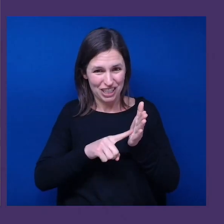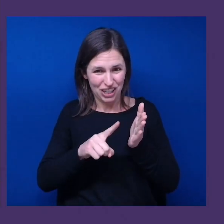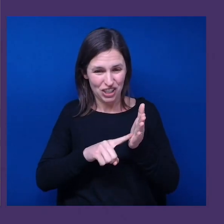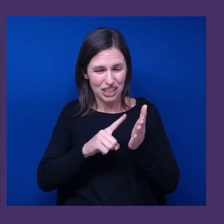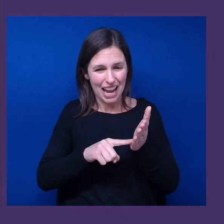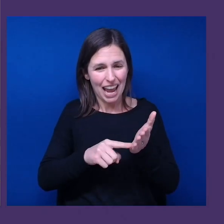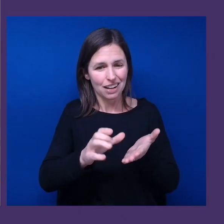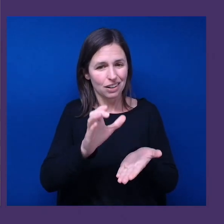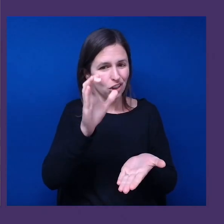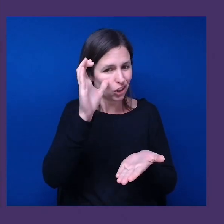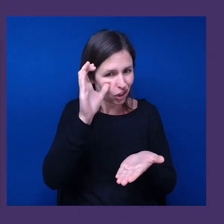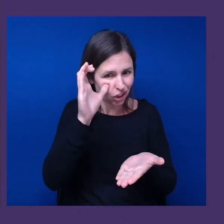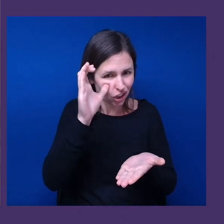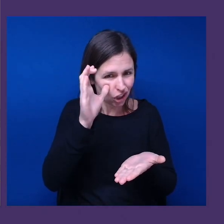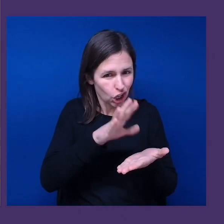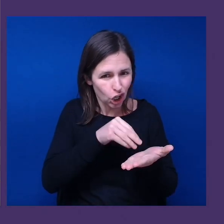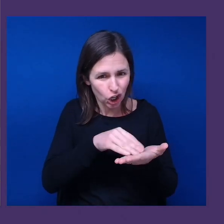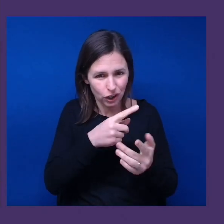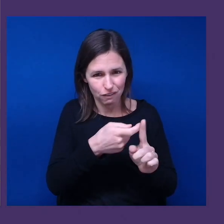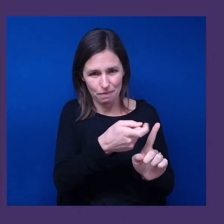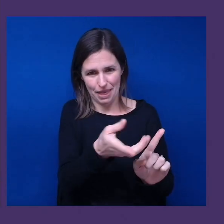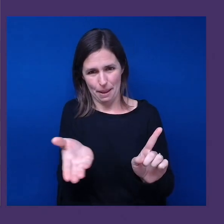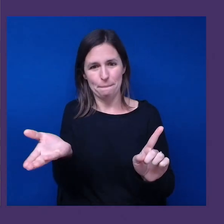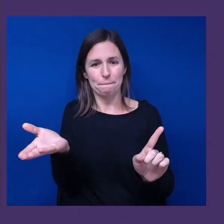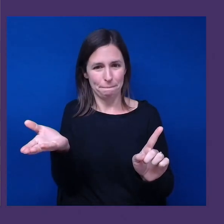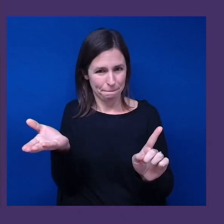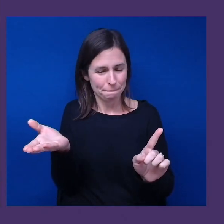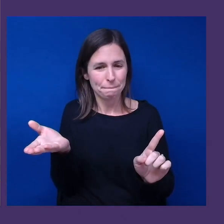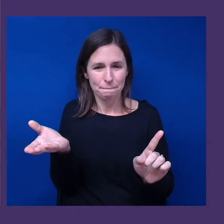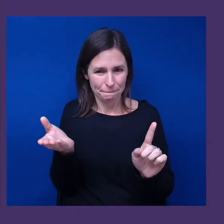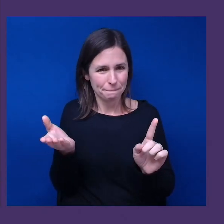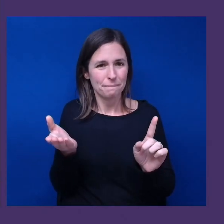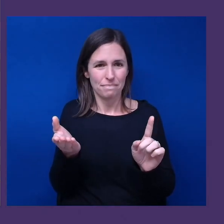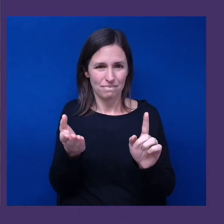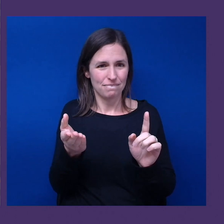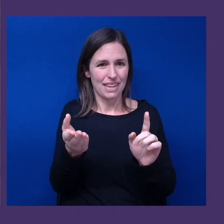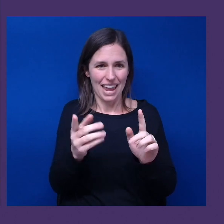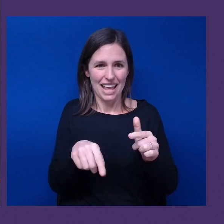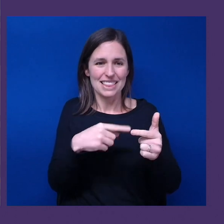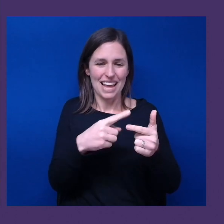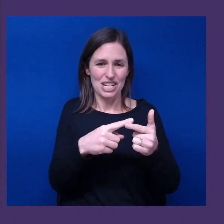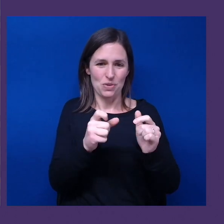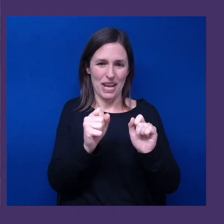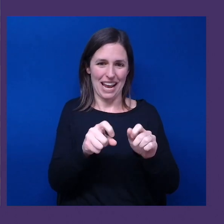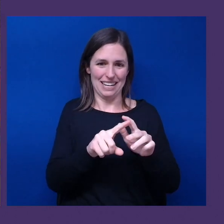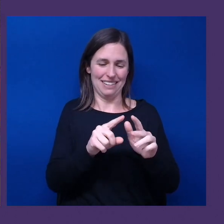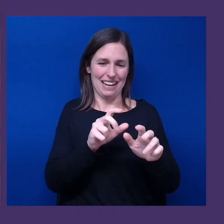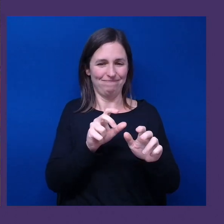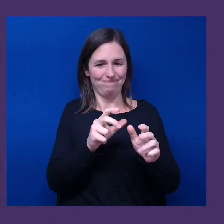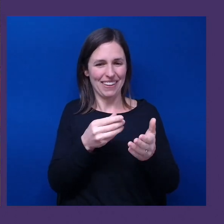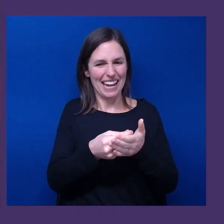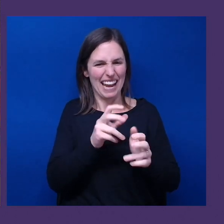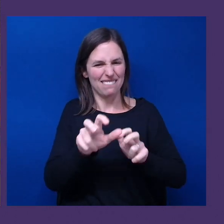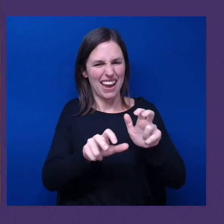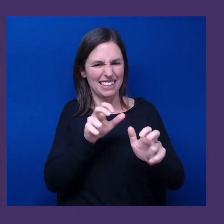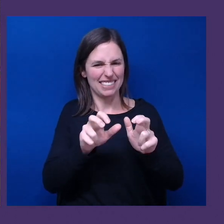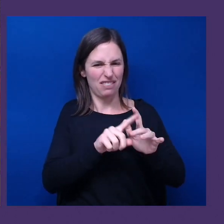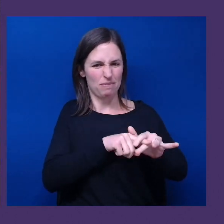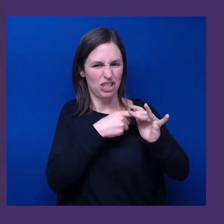that time from the start. Fable's been a really fantastic partner for us to really scale that at